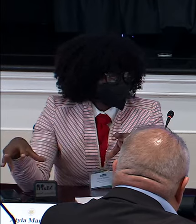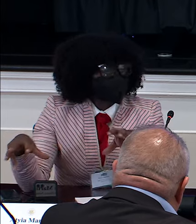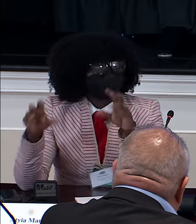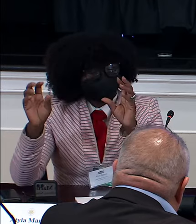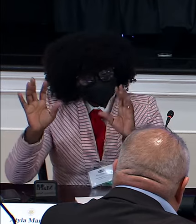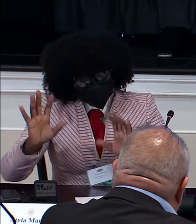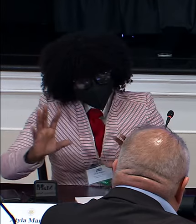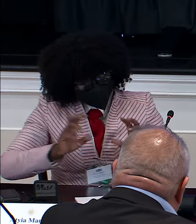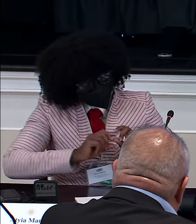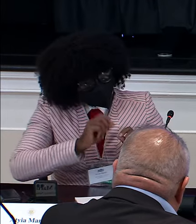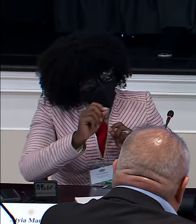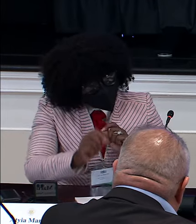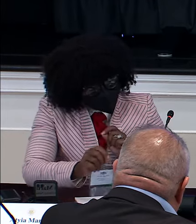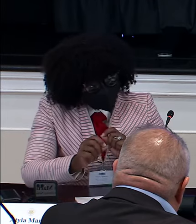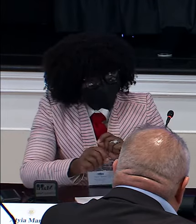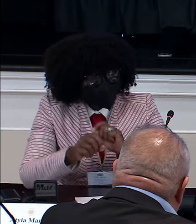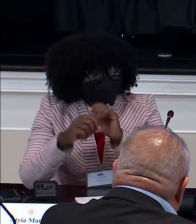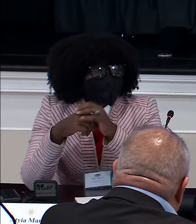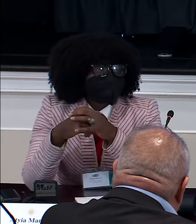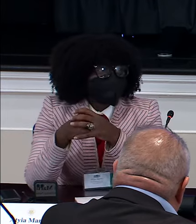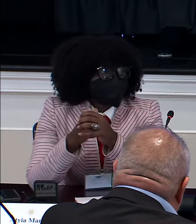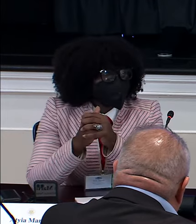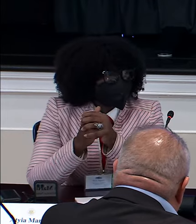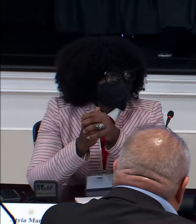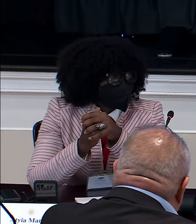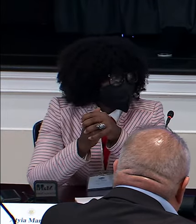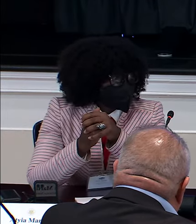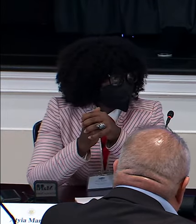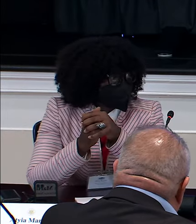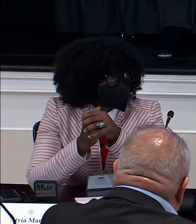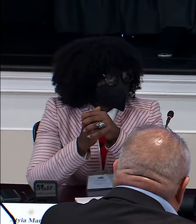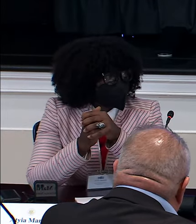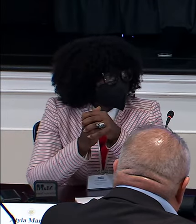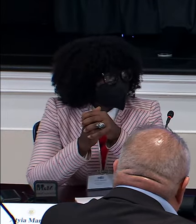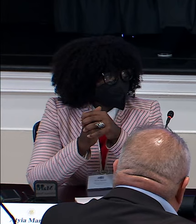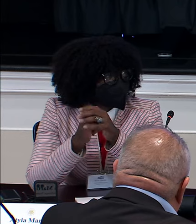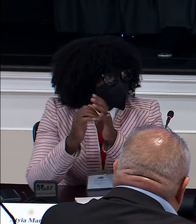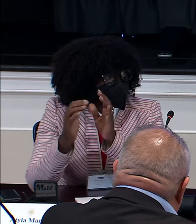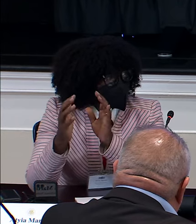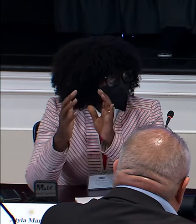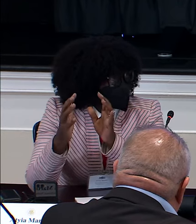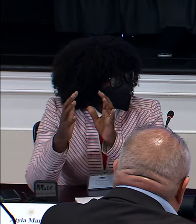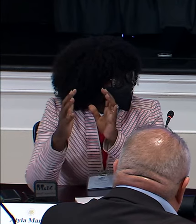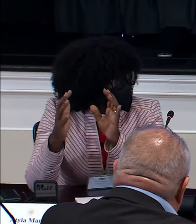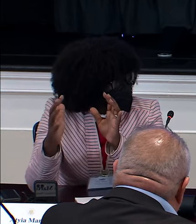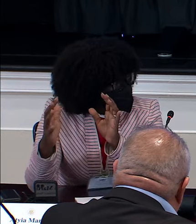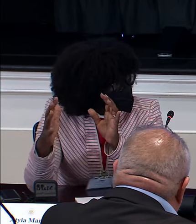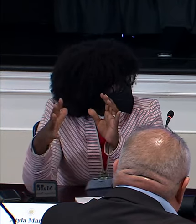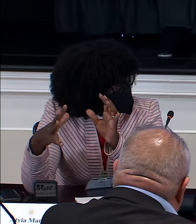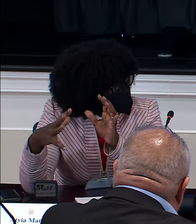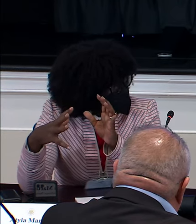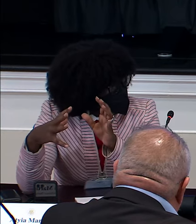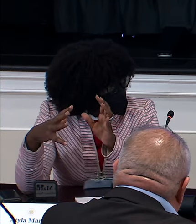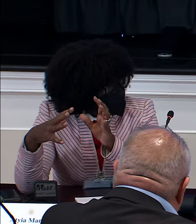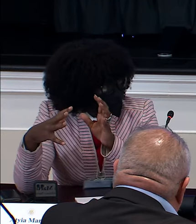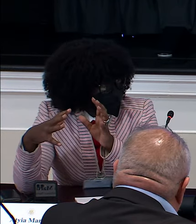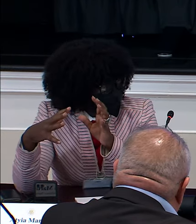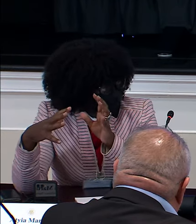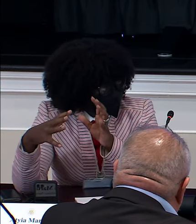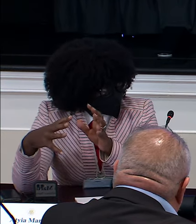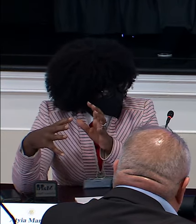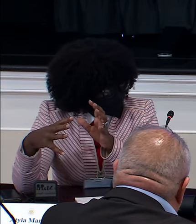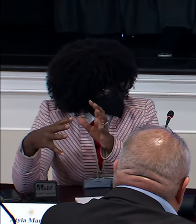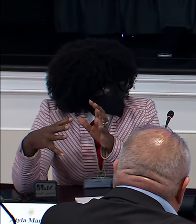don't get it. And is related to that is our need to focus more on recovery as a part of